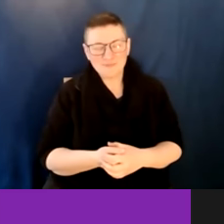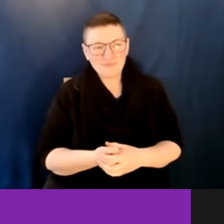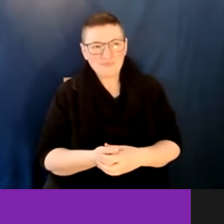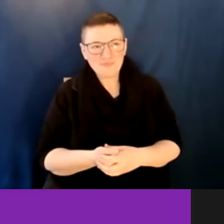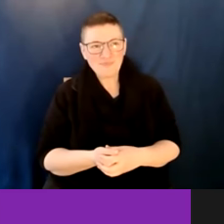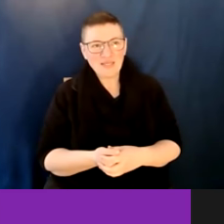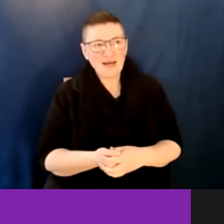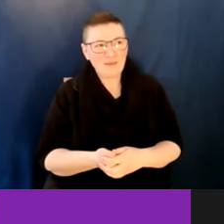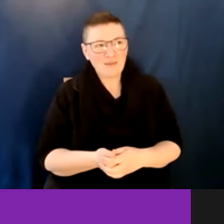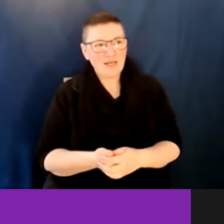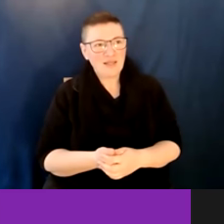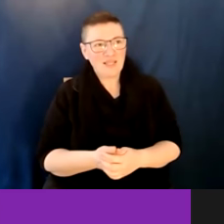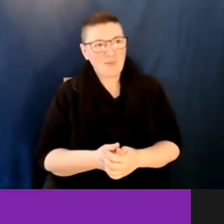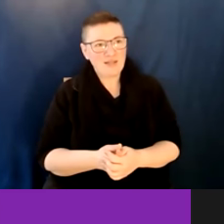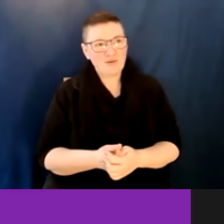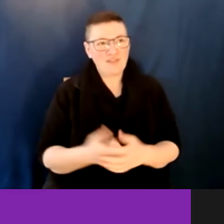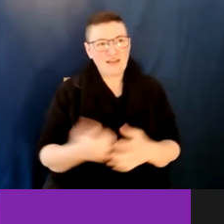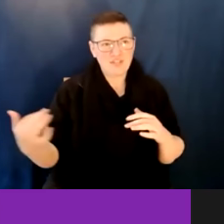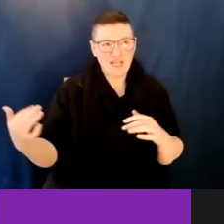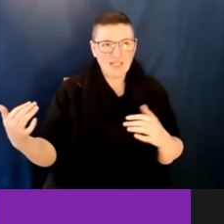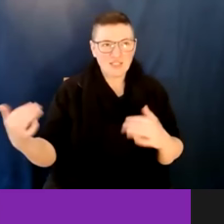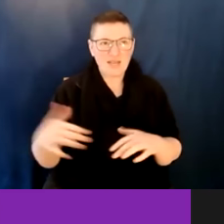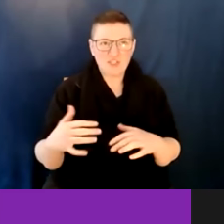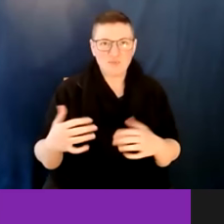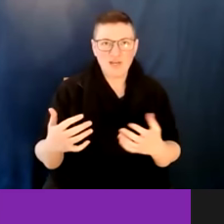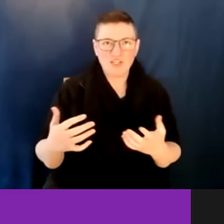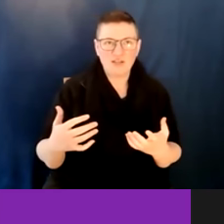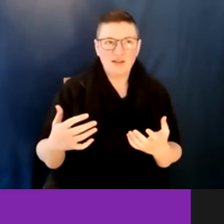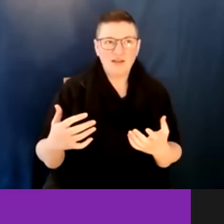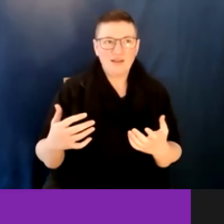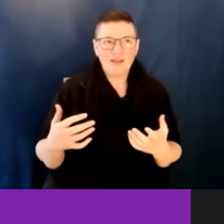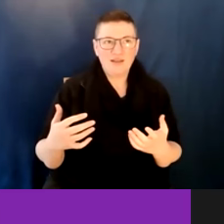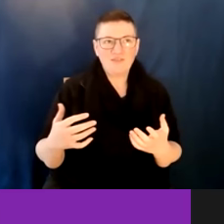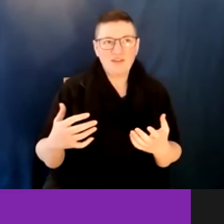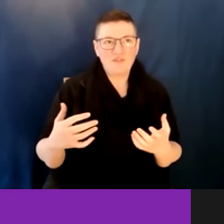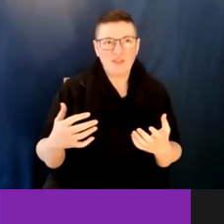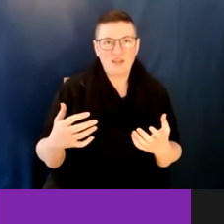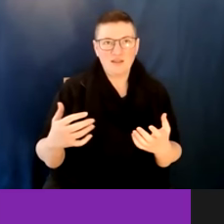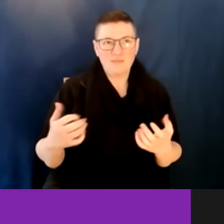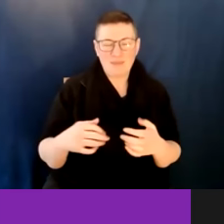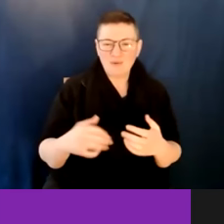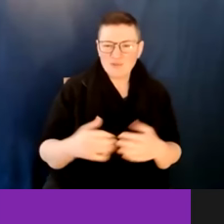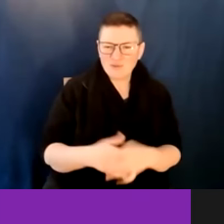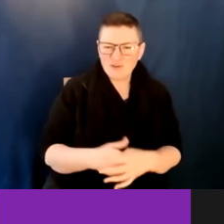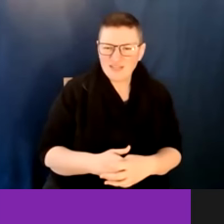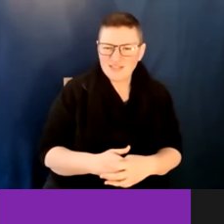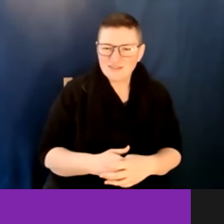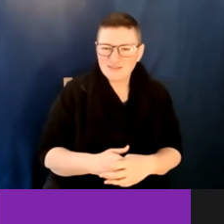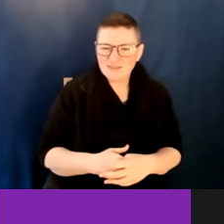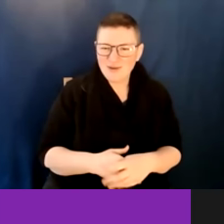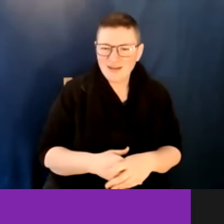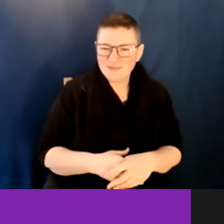this. You might sort of leverage an English language expression even if the mapping wasn't